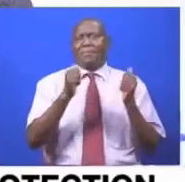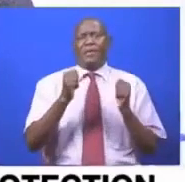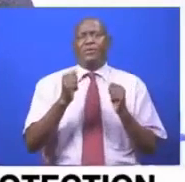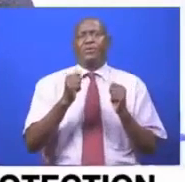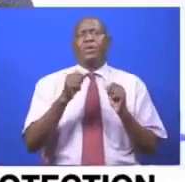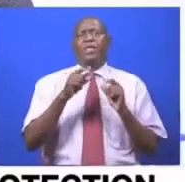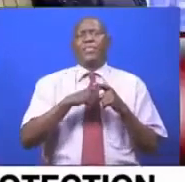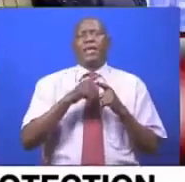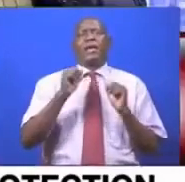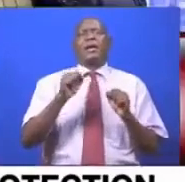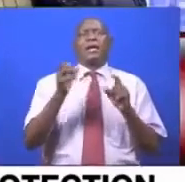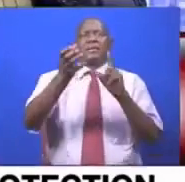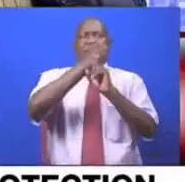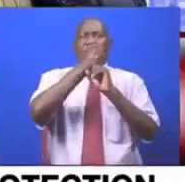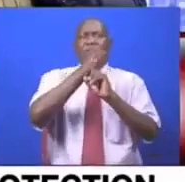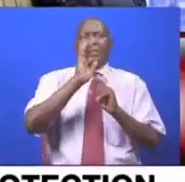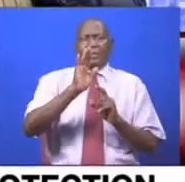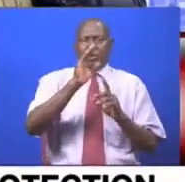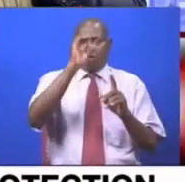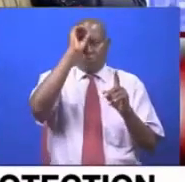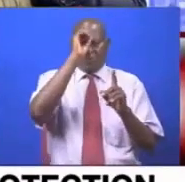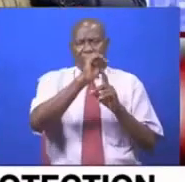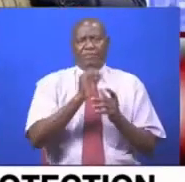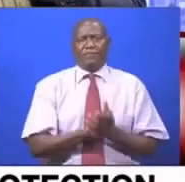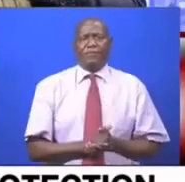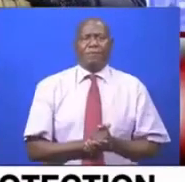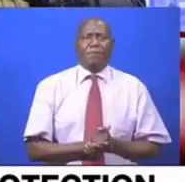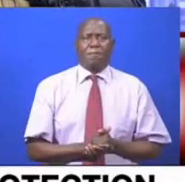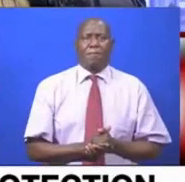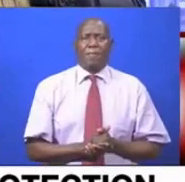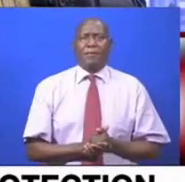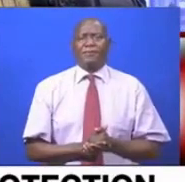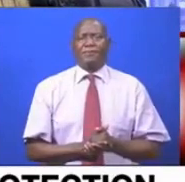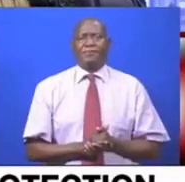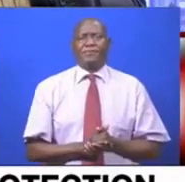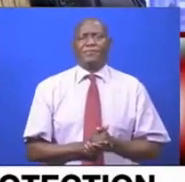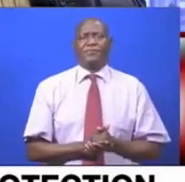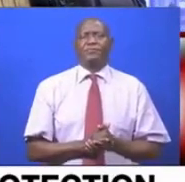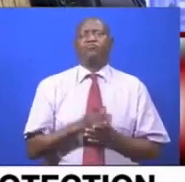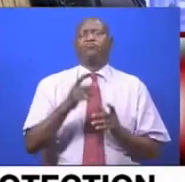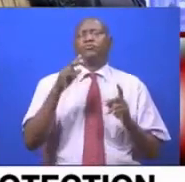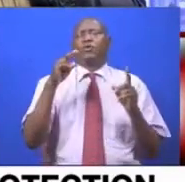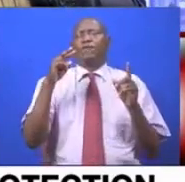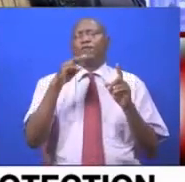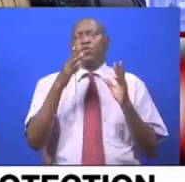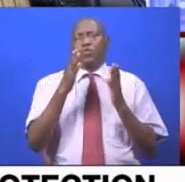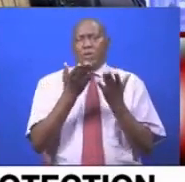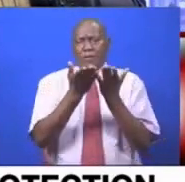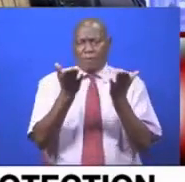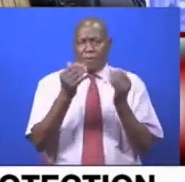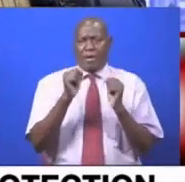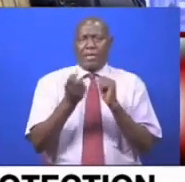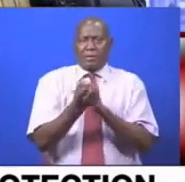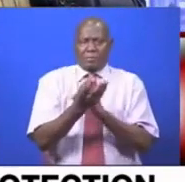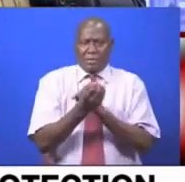its objectives. It's good that you've mentioned that. So maybe you can explain to our viewers what it exactly means to go to the elections.